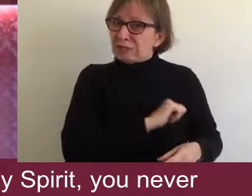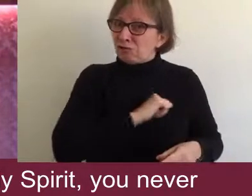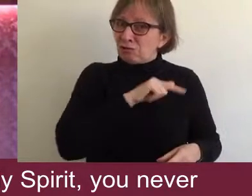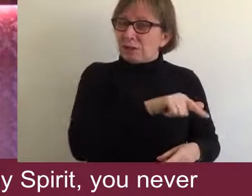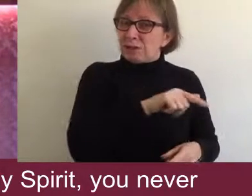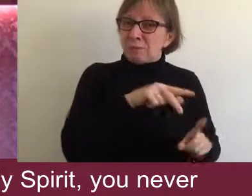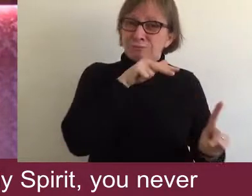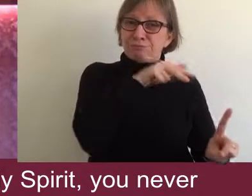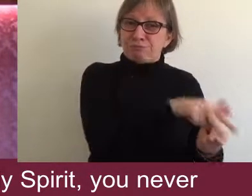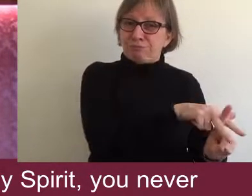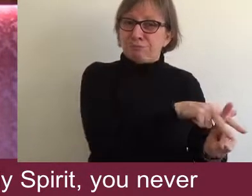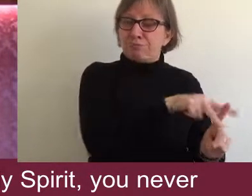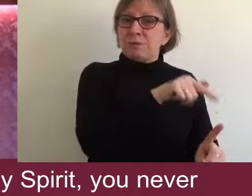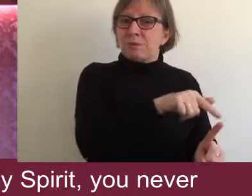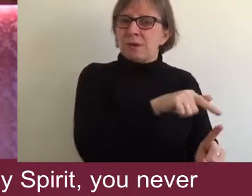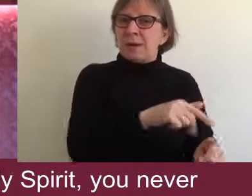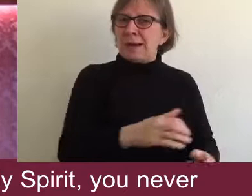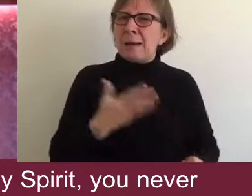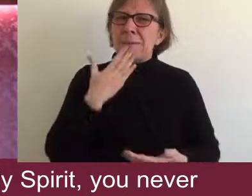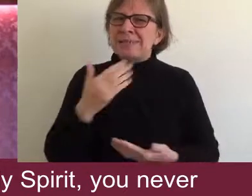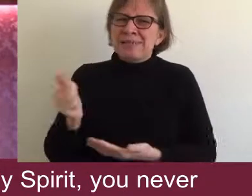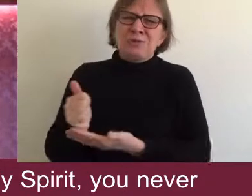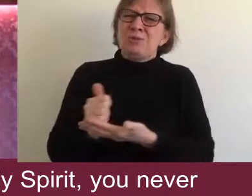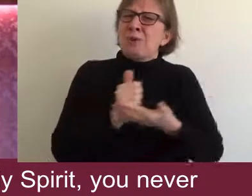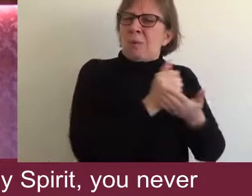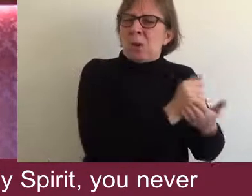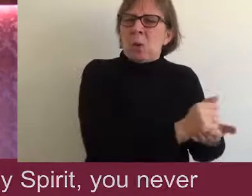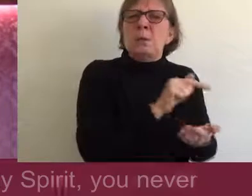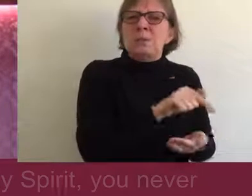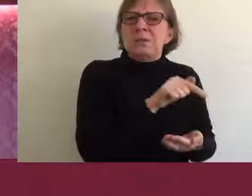and support those who help them.